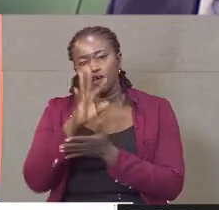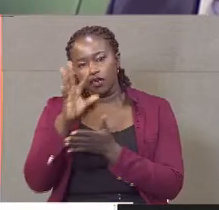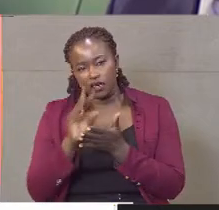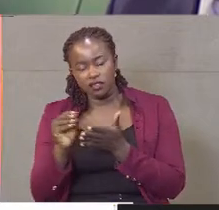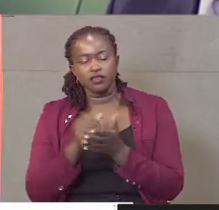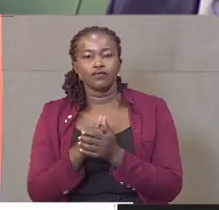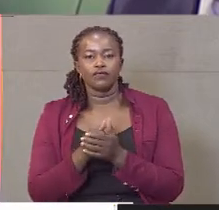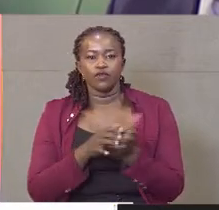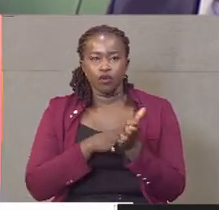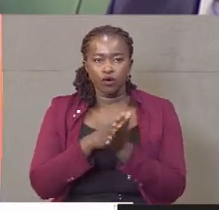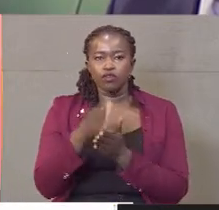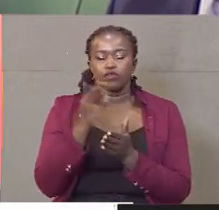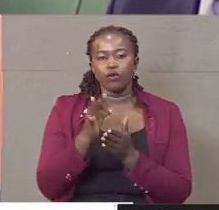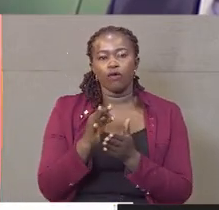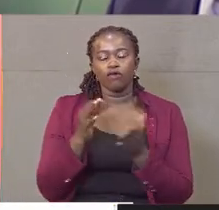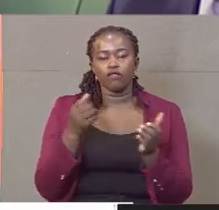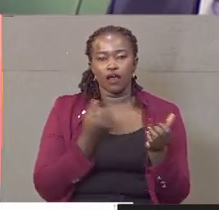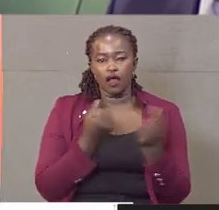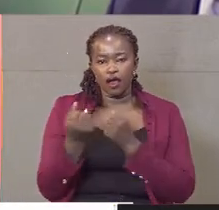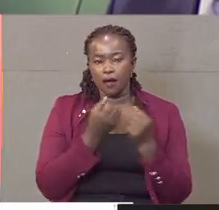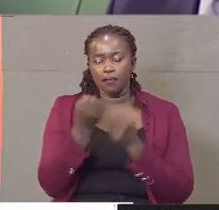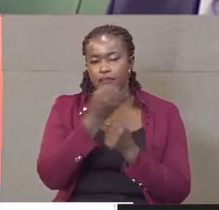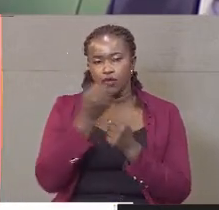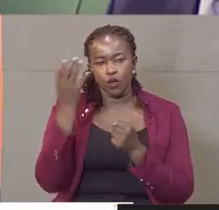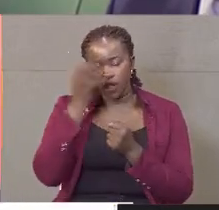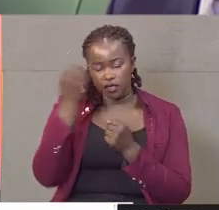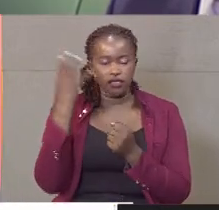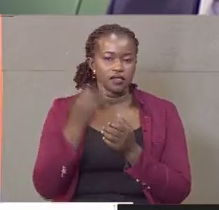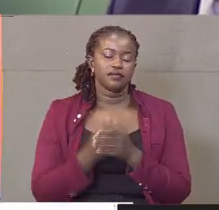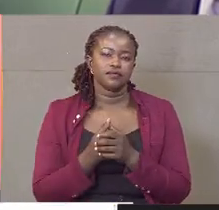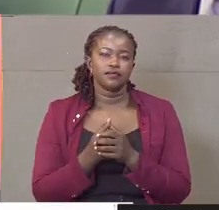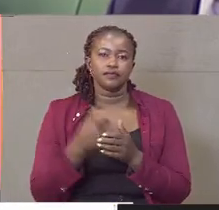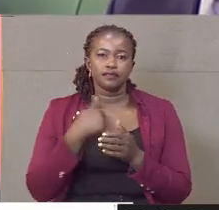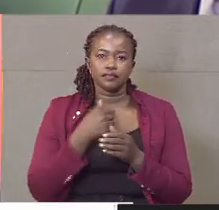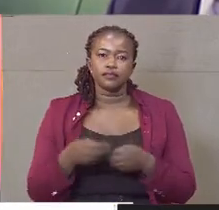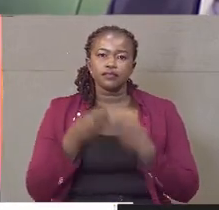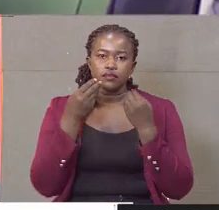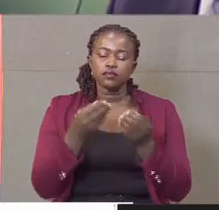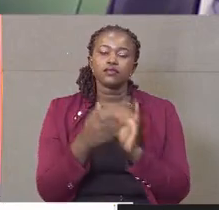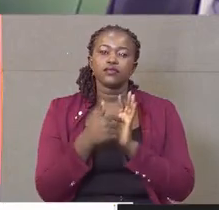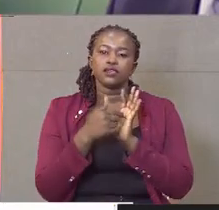costs of ambulances, right on our... I give an example.